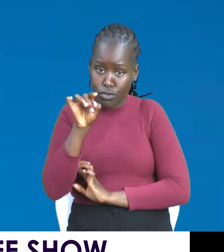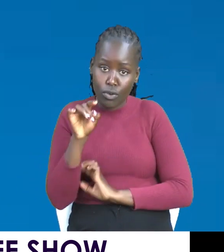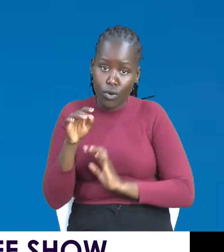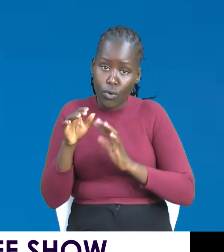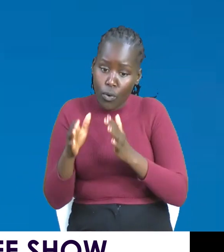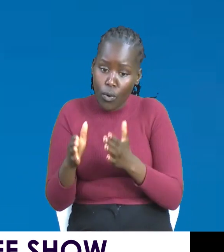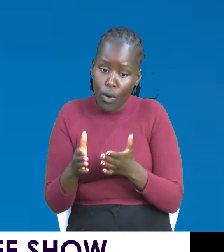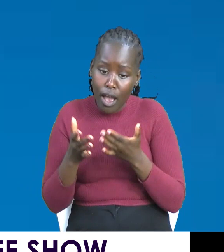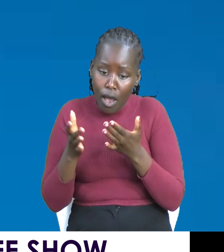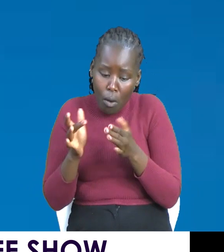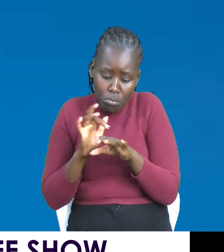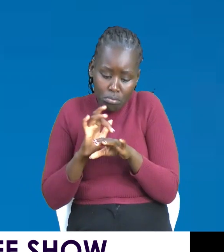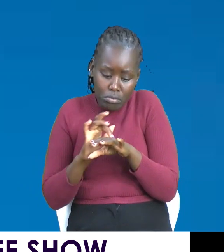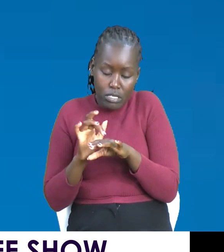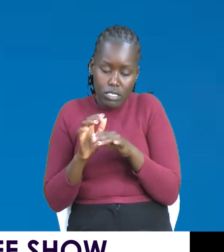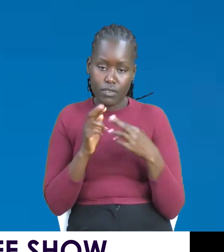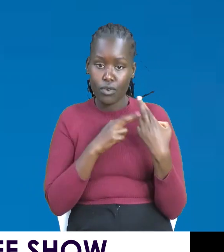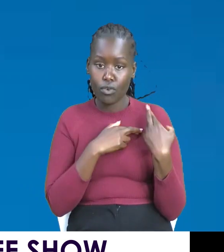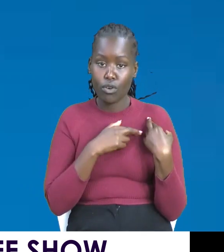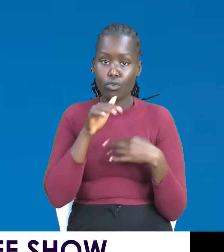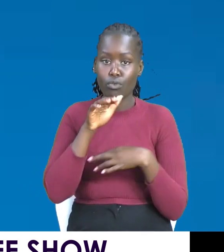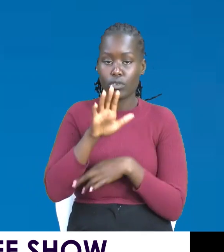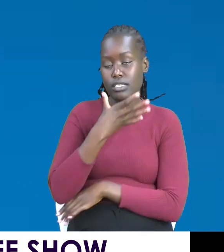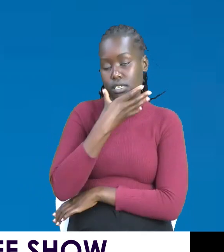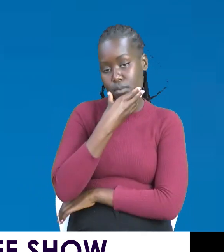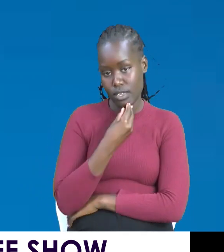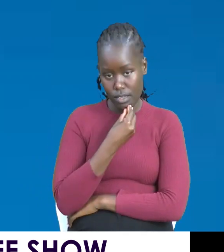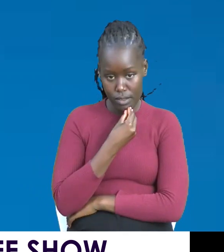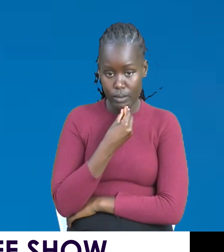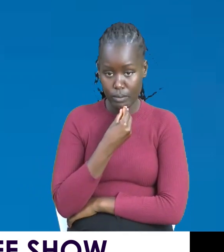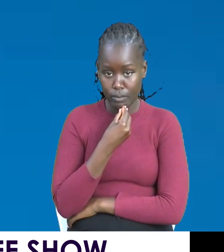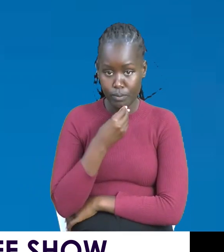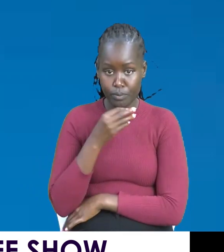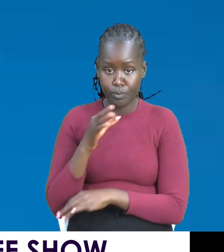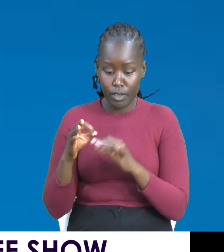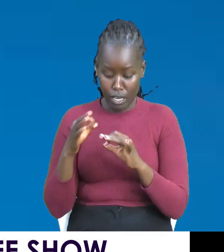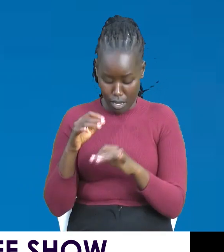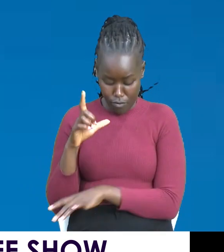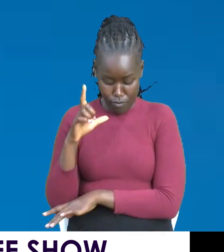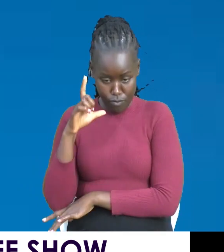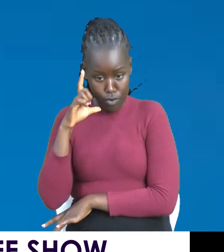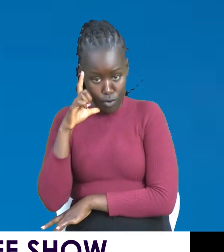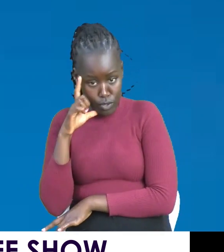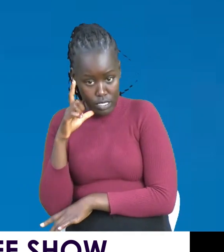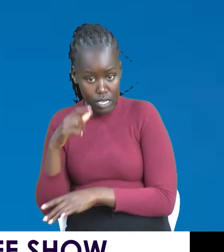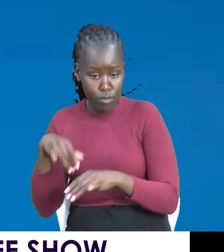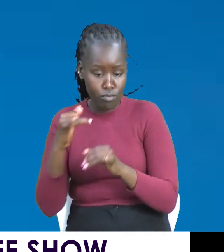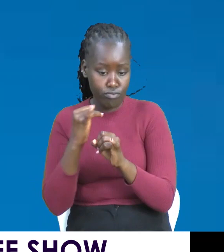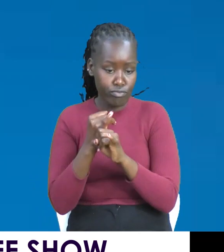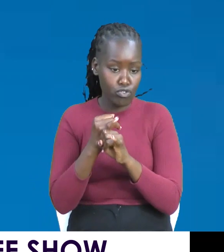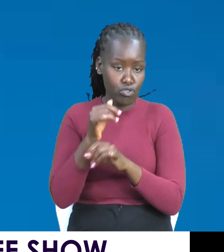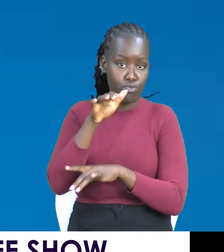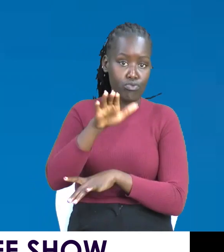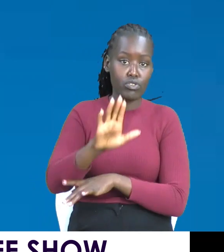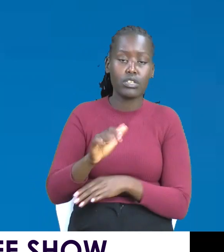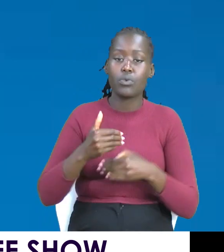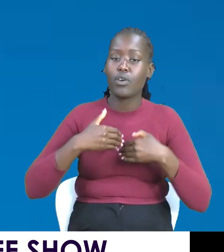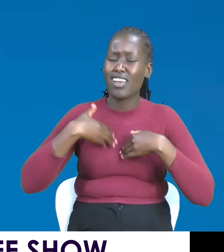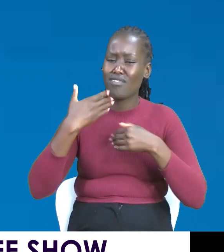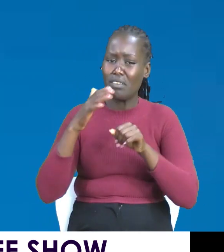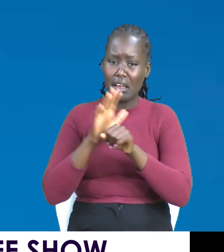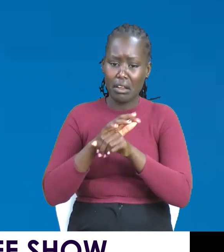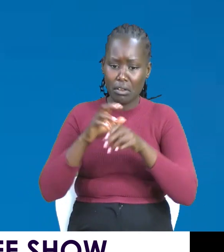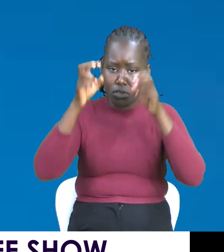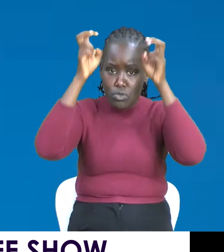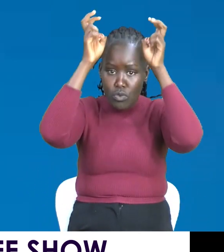how sensitive your role is as a man. If you sleep on your job, there is a lot of evil that